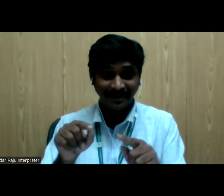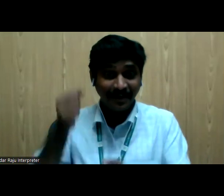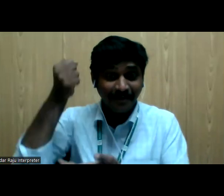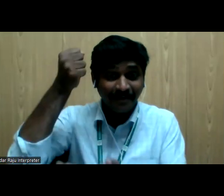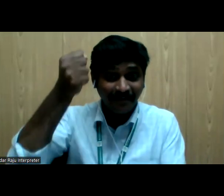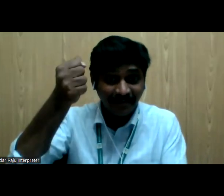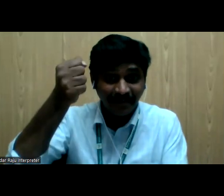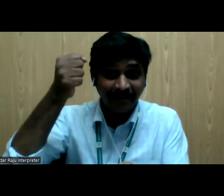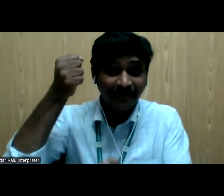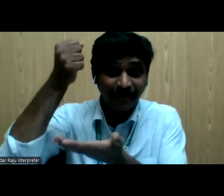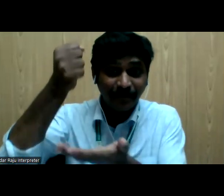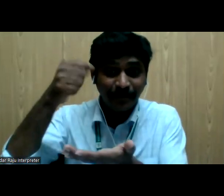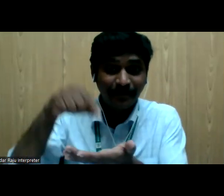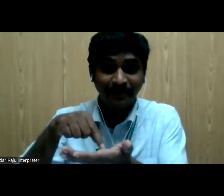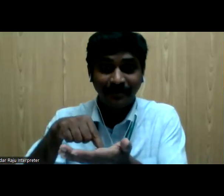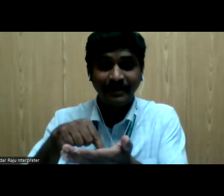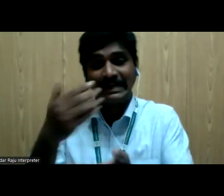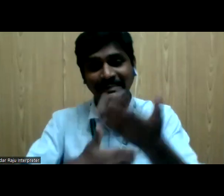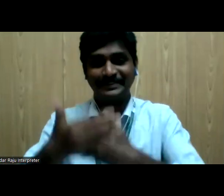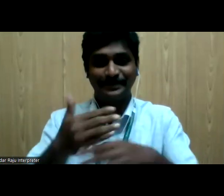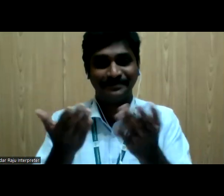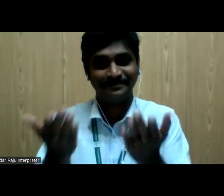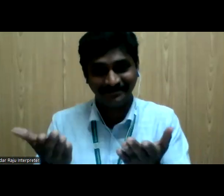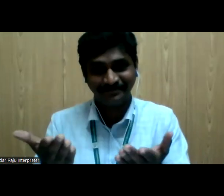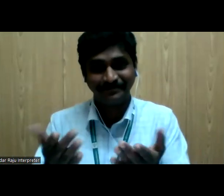to projects that are meant for persons with disabilities.